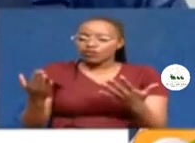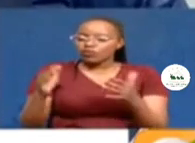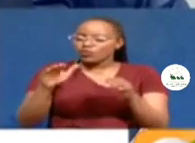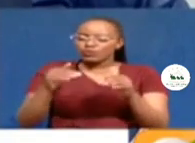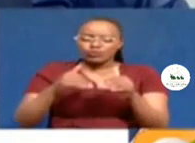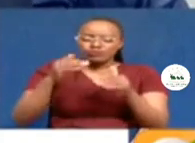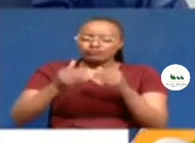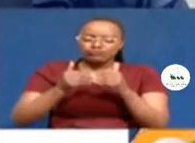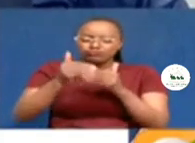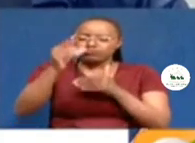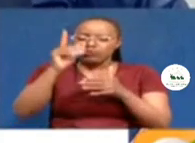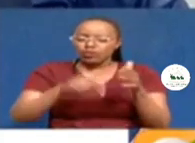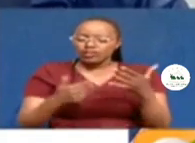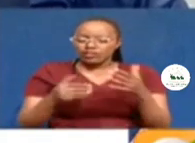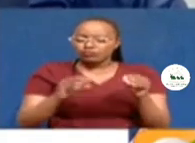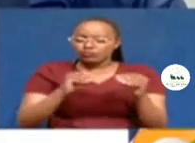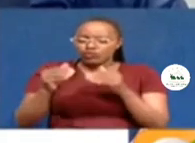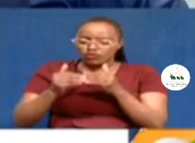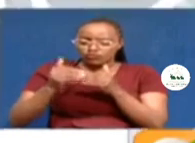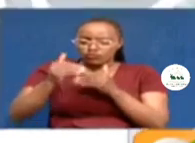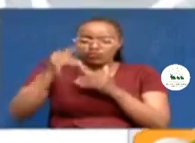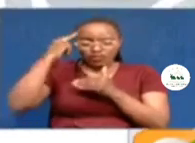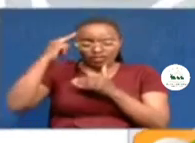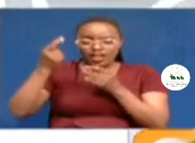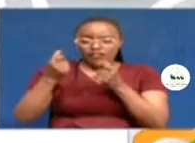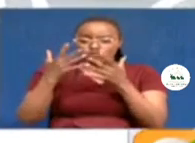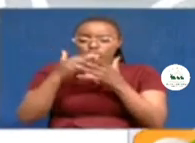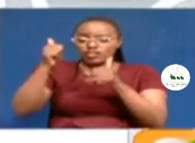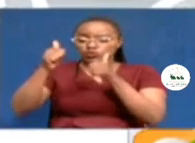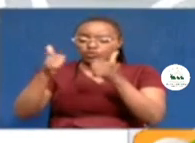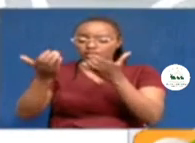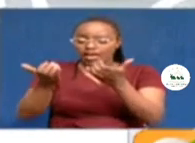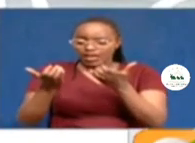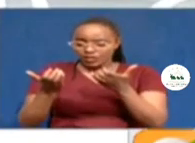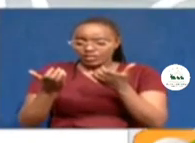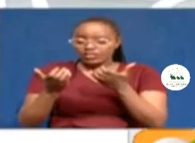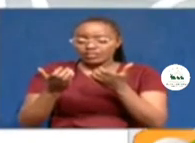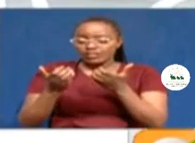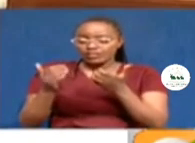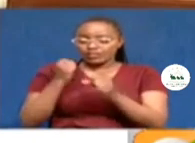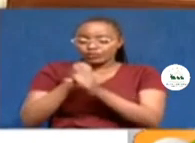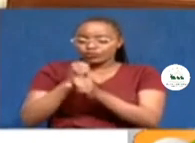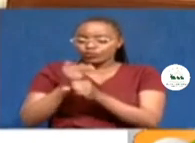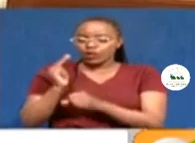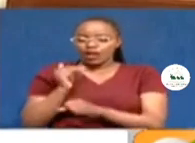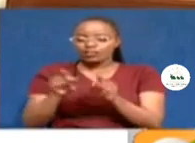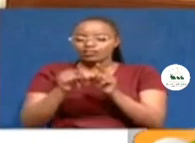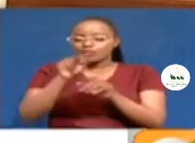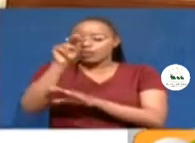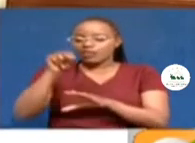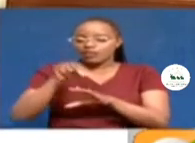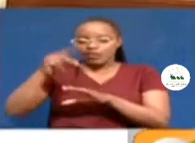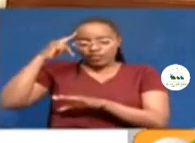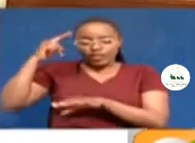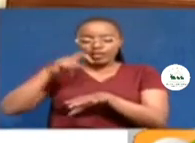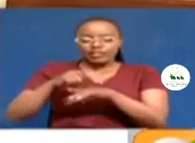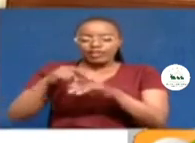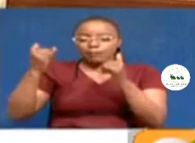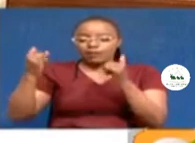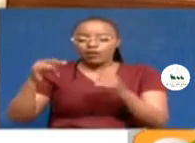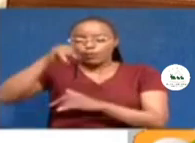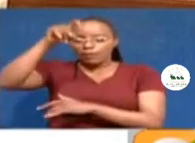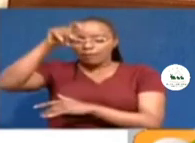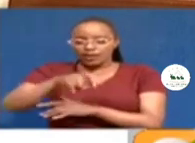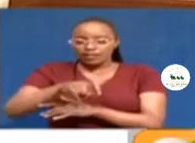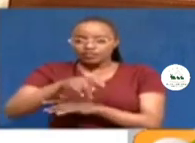forward, what do we need to do? Going forward, I think there are a number of things that we as a nation must do. I think this is the point in time that we